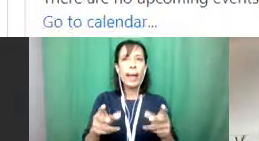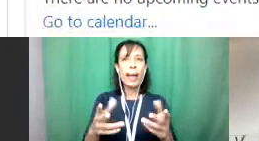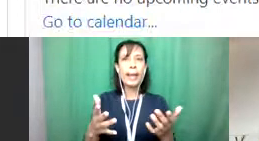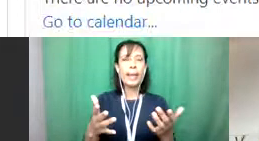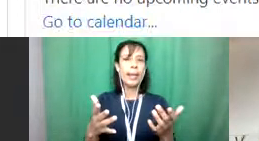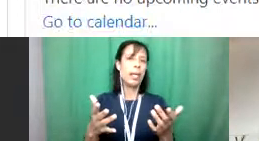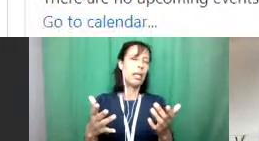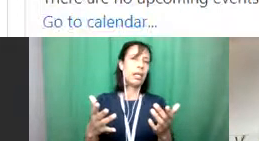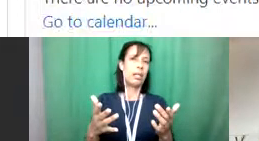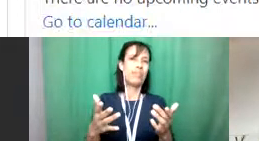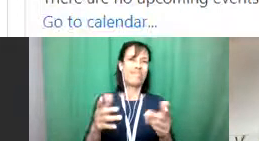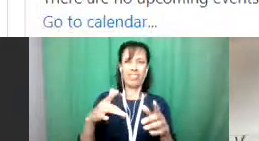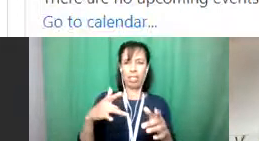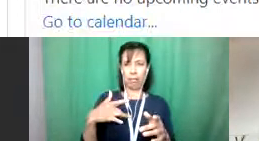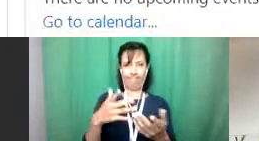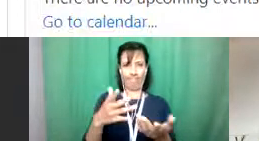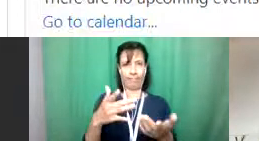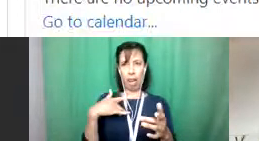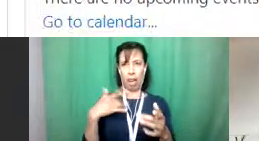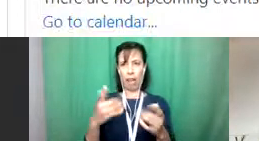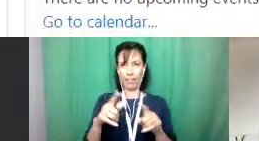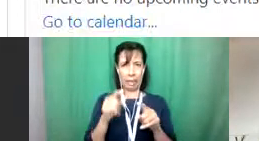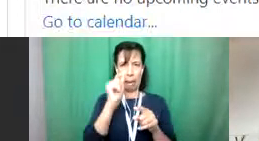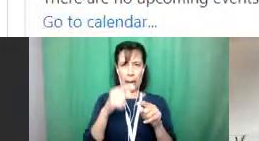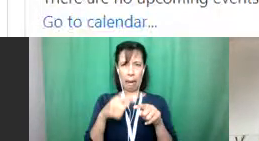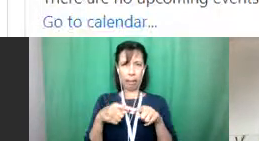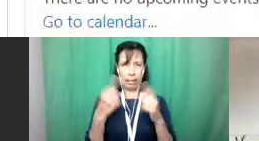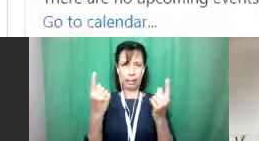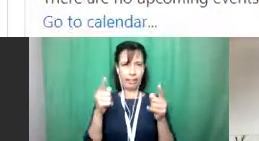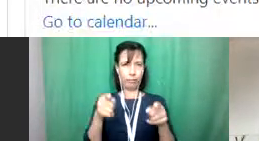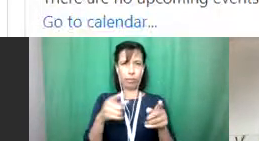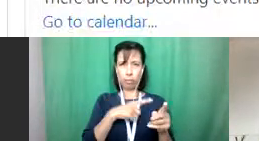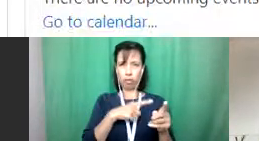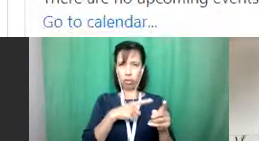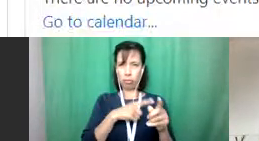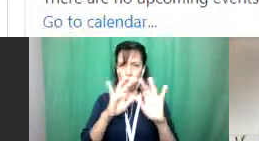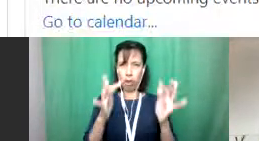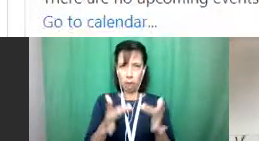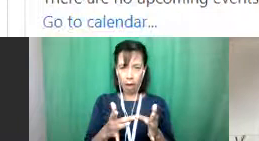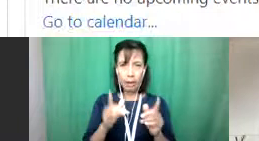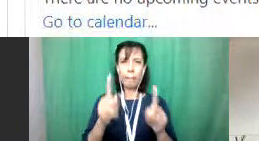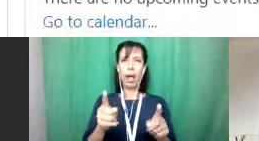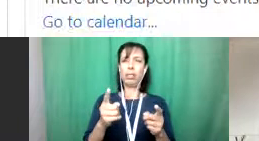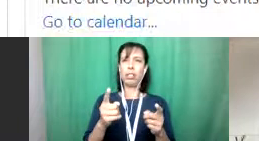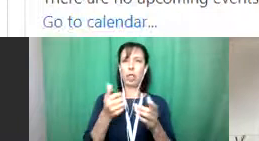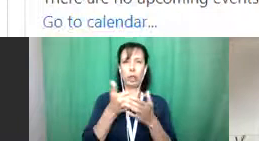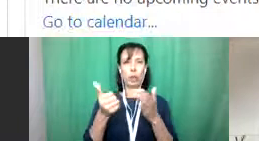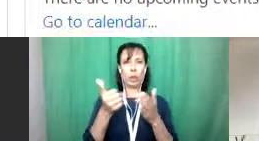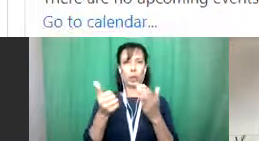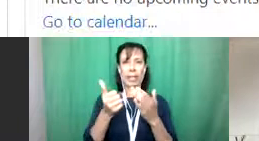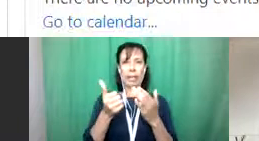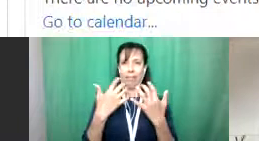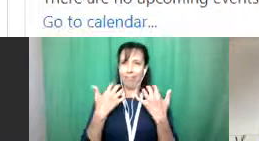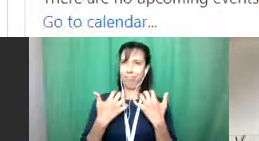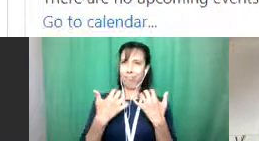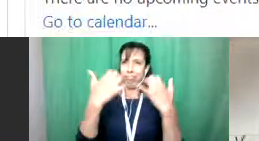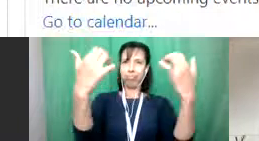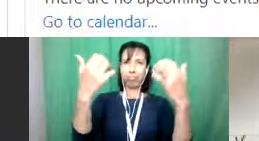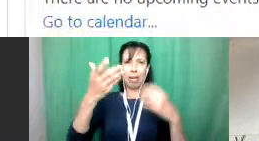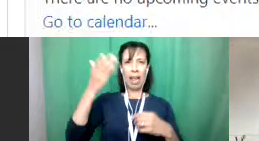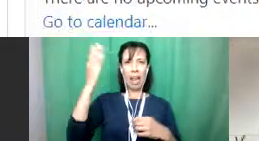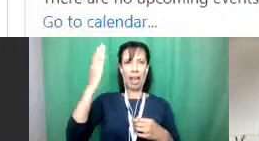theatre and all of the students nod absolutely confidently. Yes, absolutely, Andrew, we're going to start doing our research now.